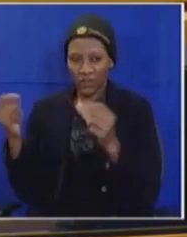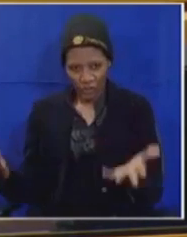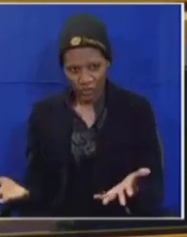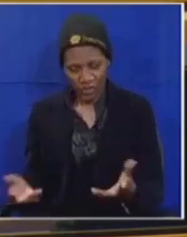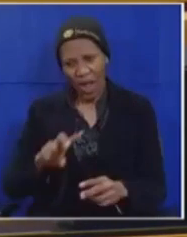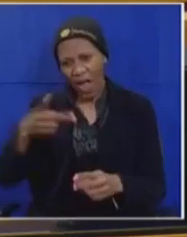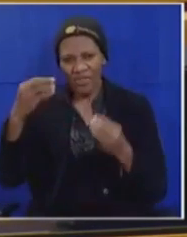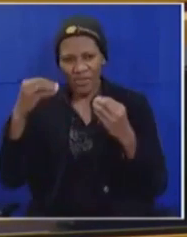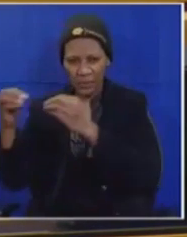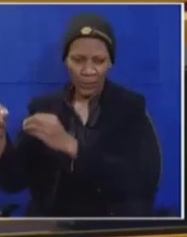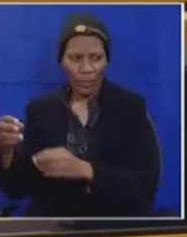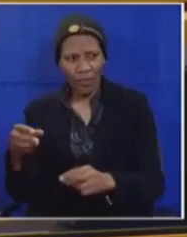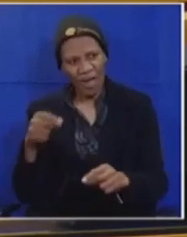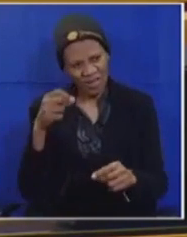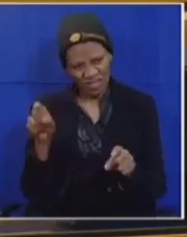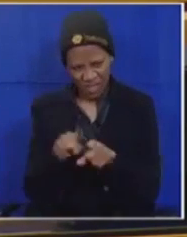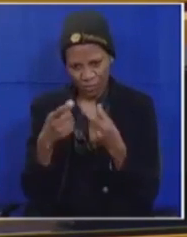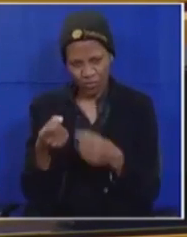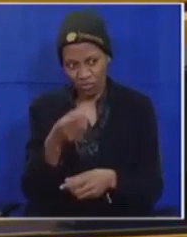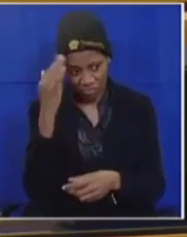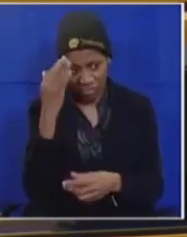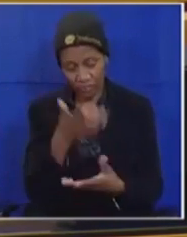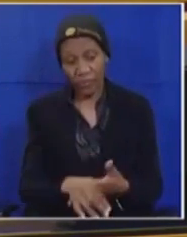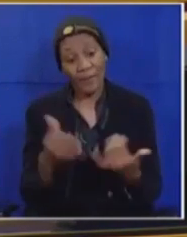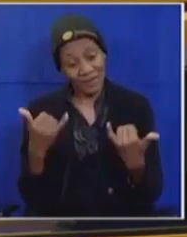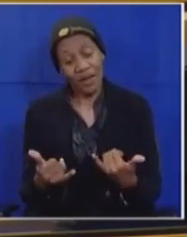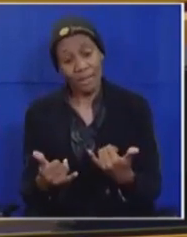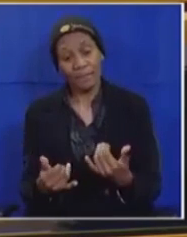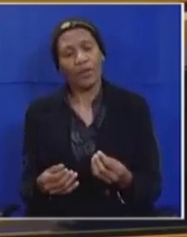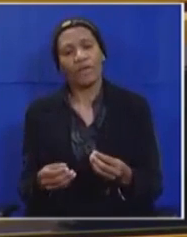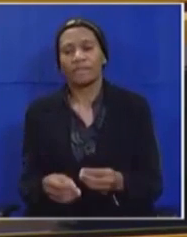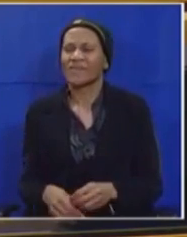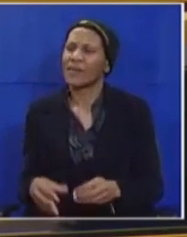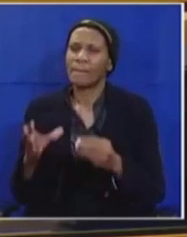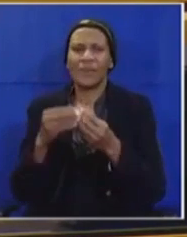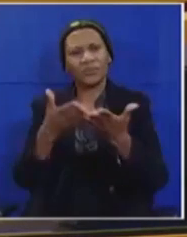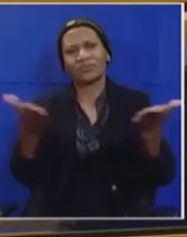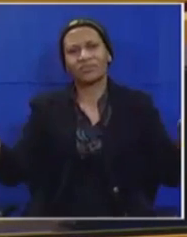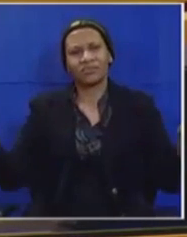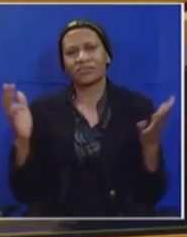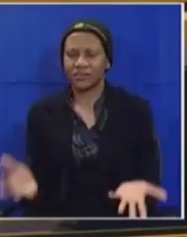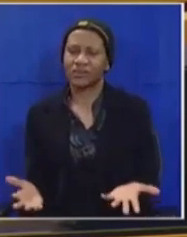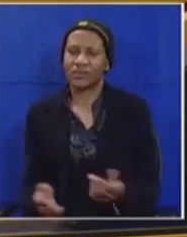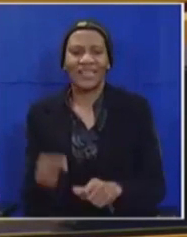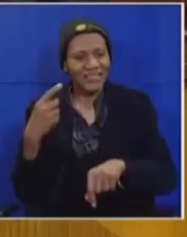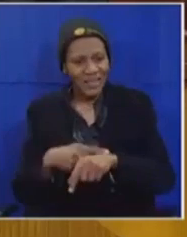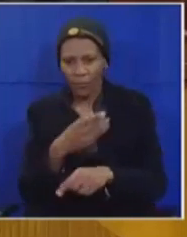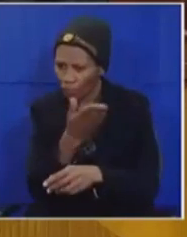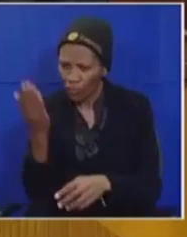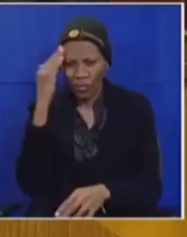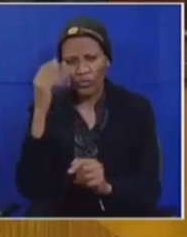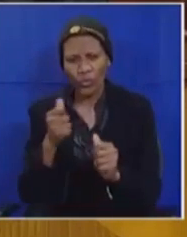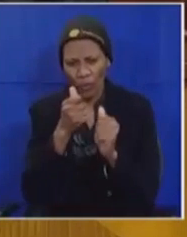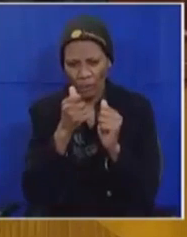a message to you also today, Honorable President. Honorable members, why do you ignore the time allocated to you?